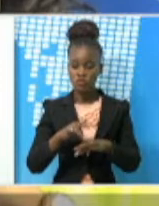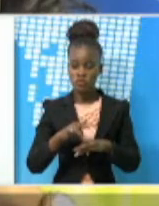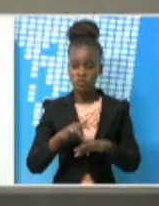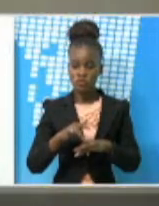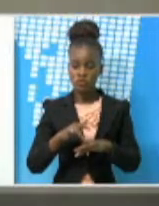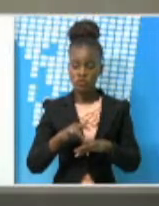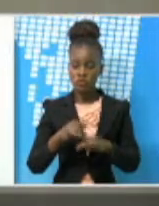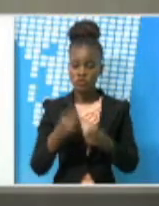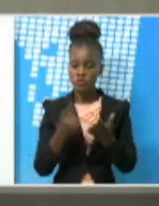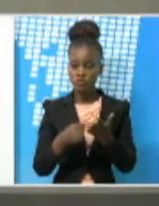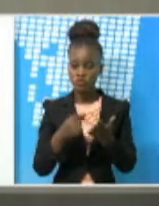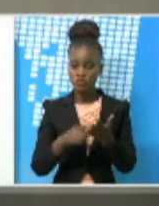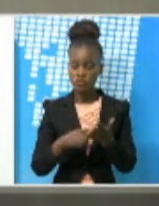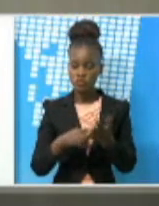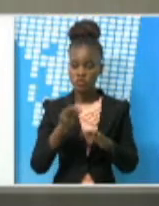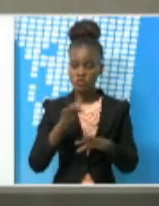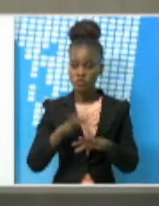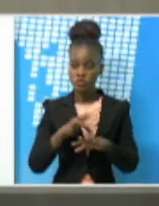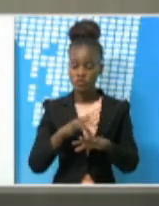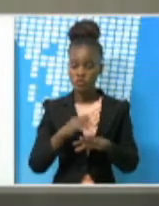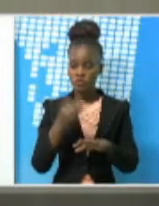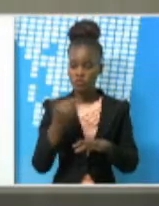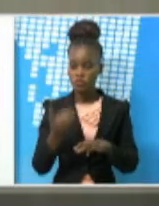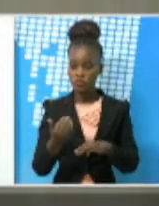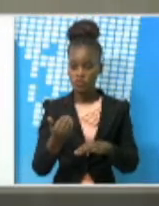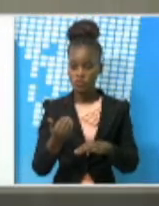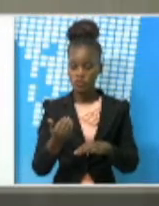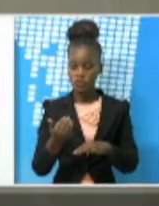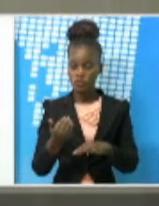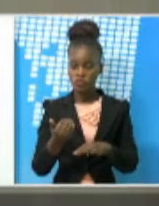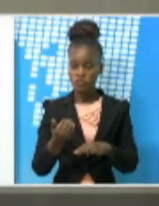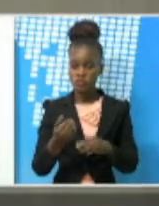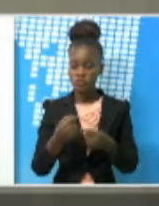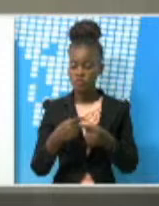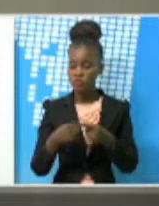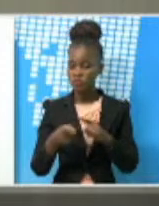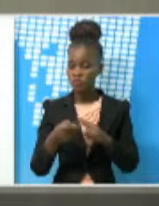Ugandans are at heart. Now, we partner with